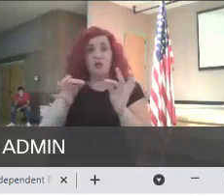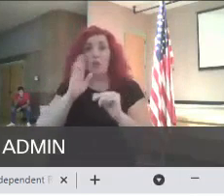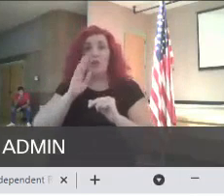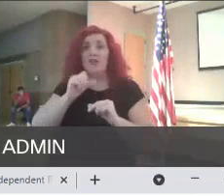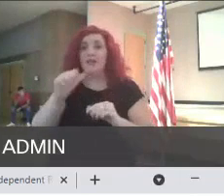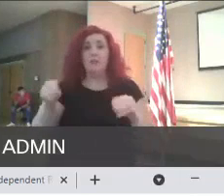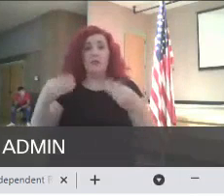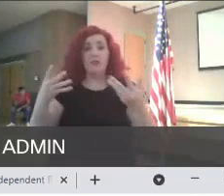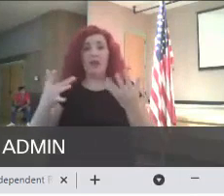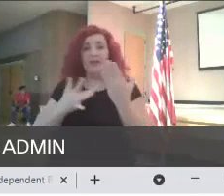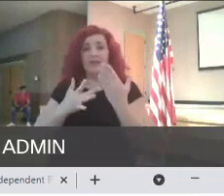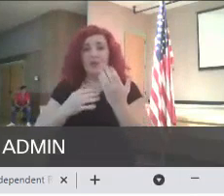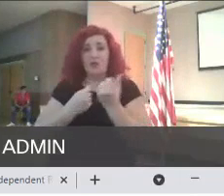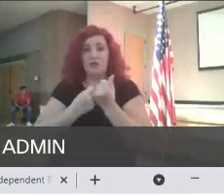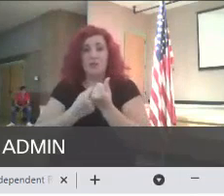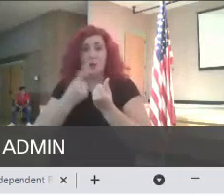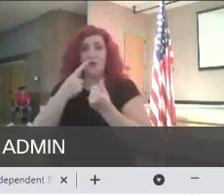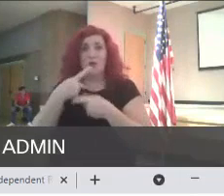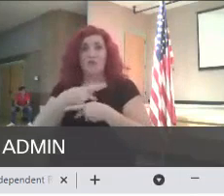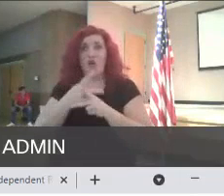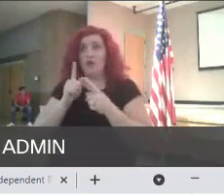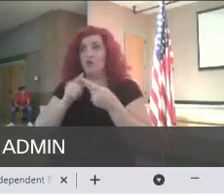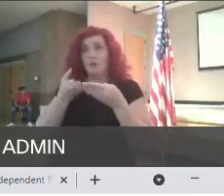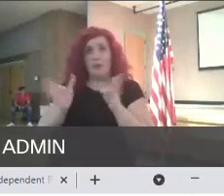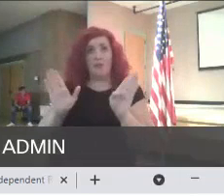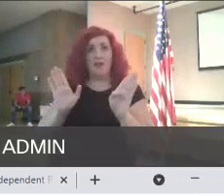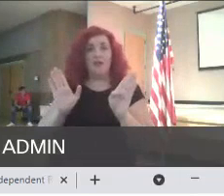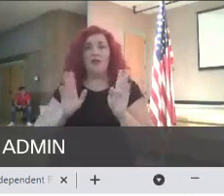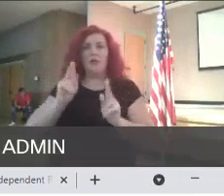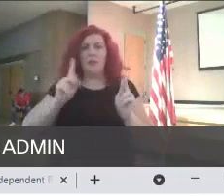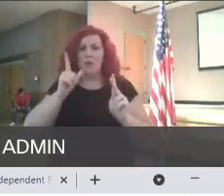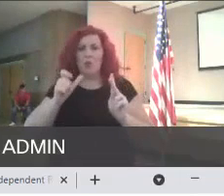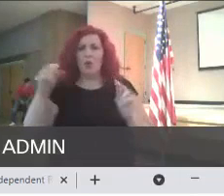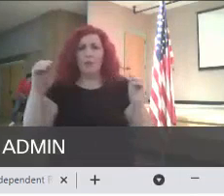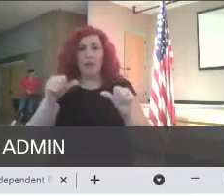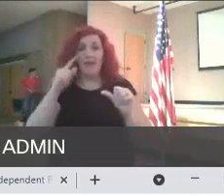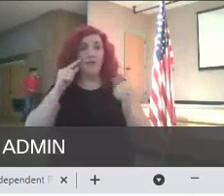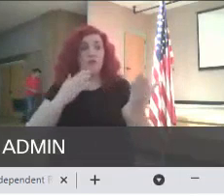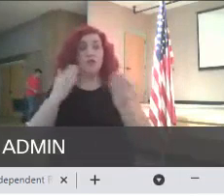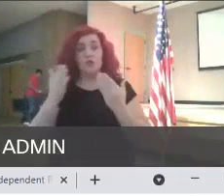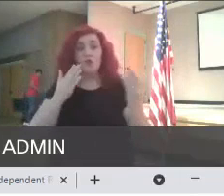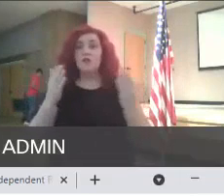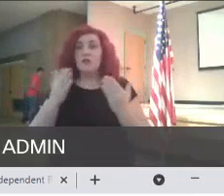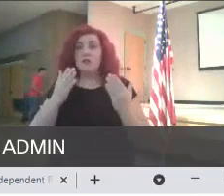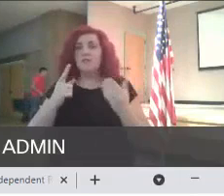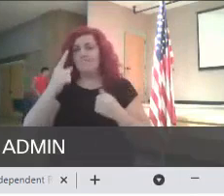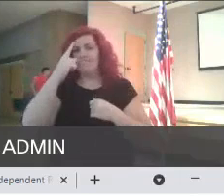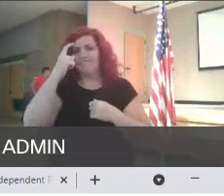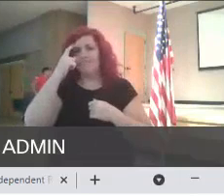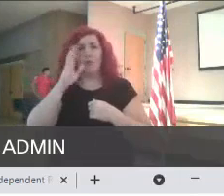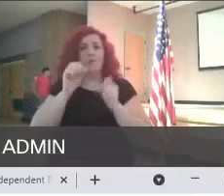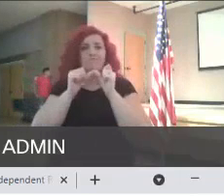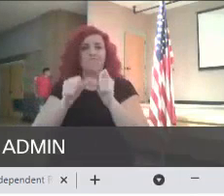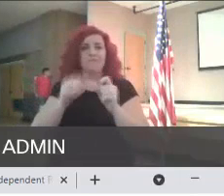not provide technical support for their product to the public, the people who are footing the bill for their services, I suspect that it will continue